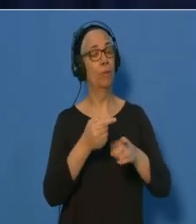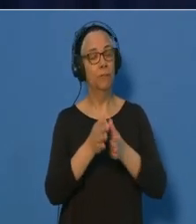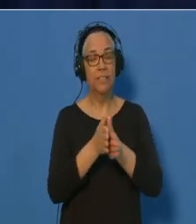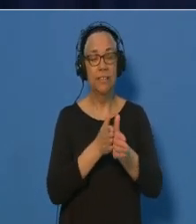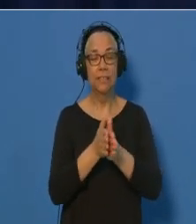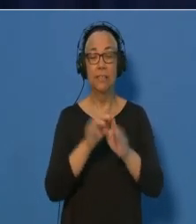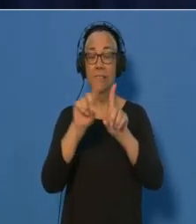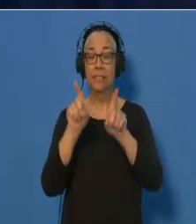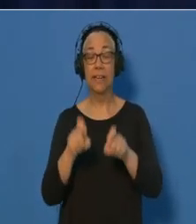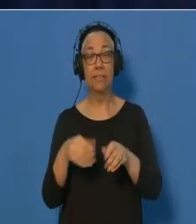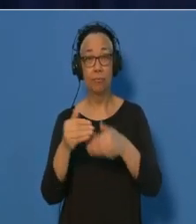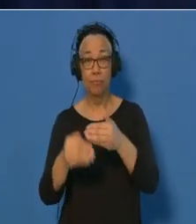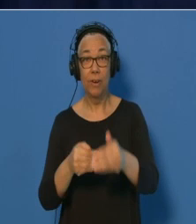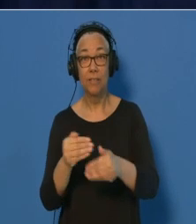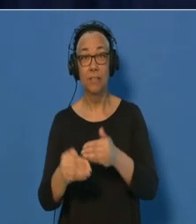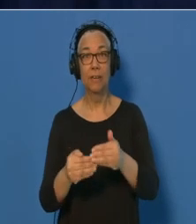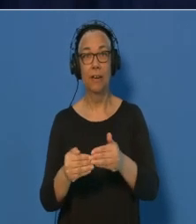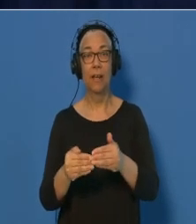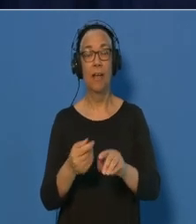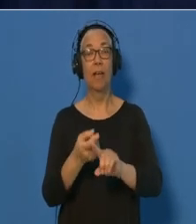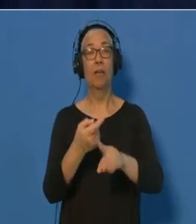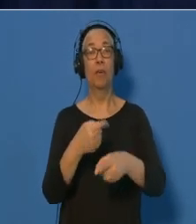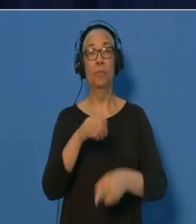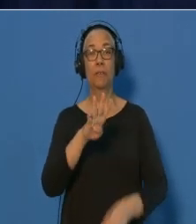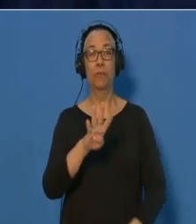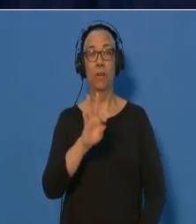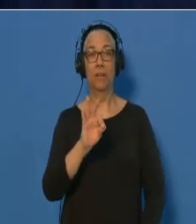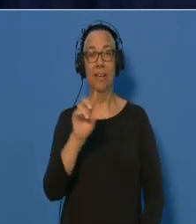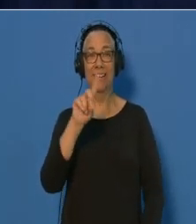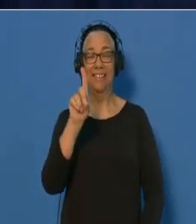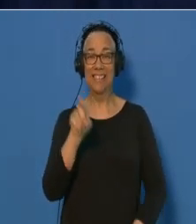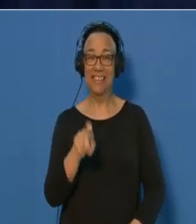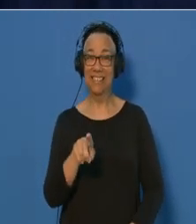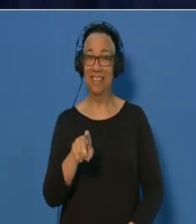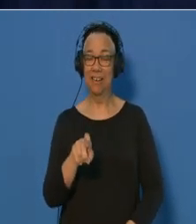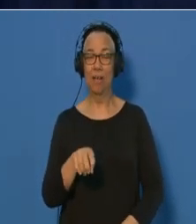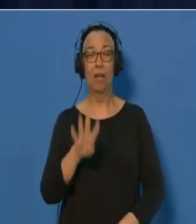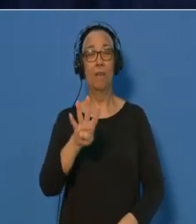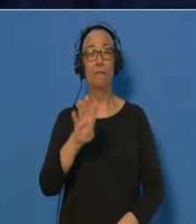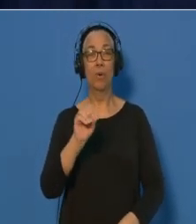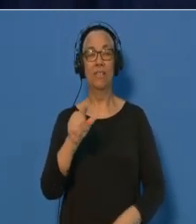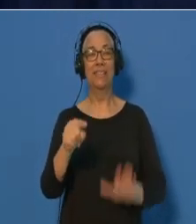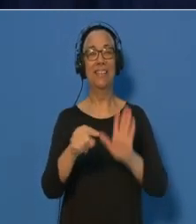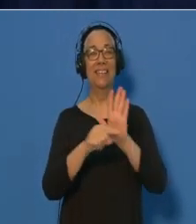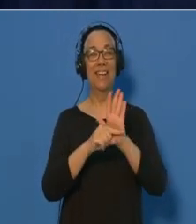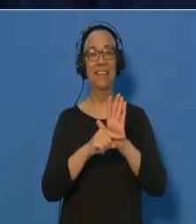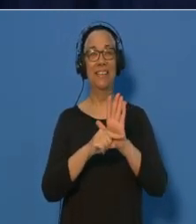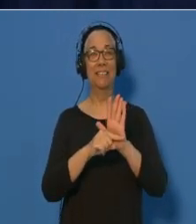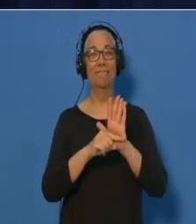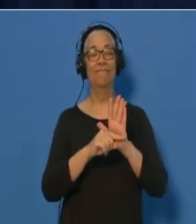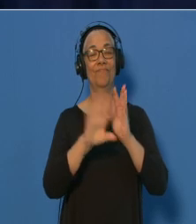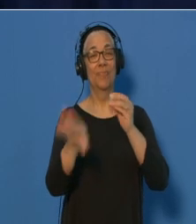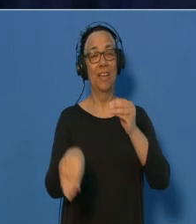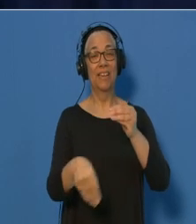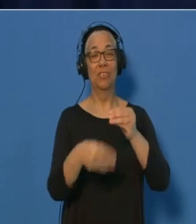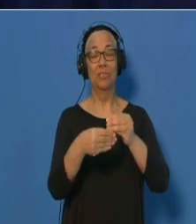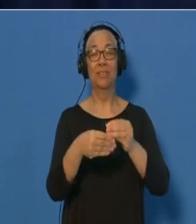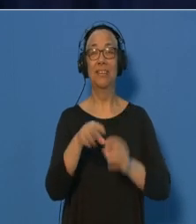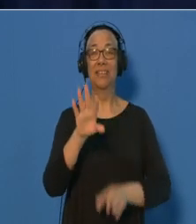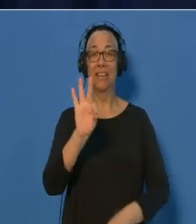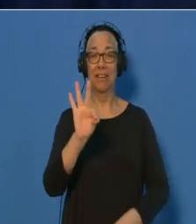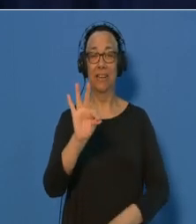regime. Out of the 49 tests that were received, 40 were negative and an additional 9 were